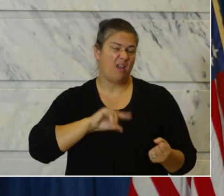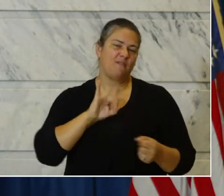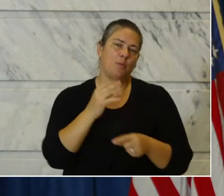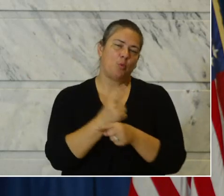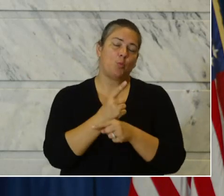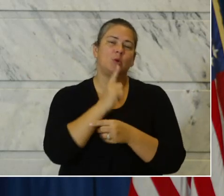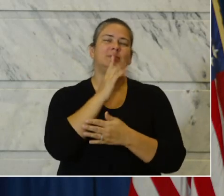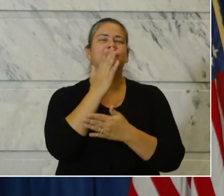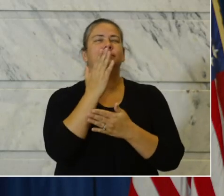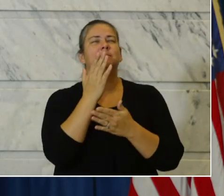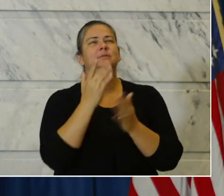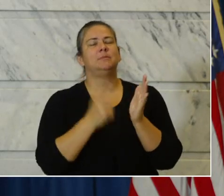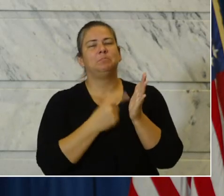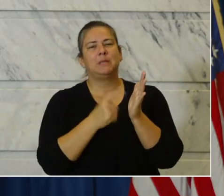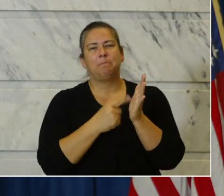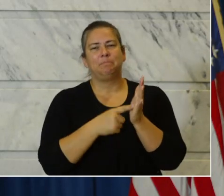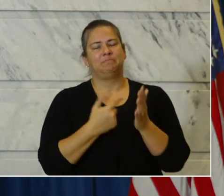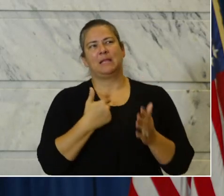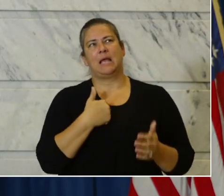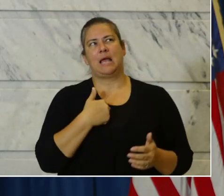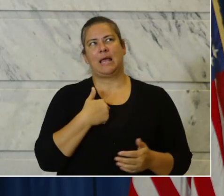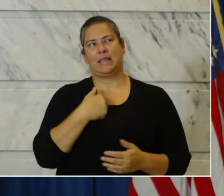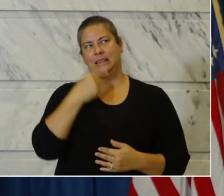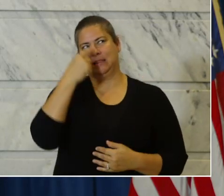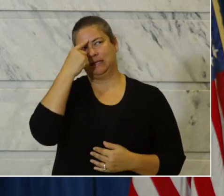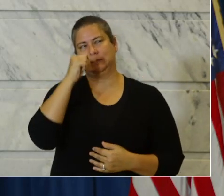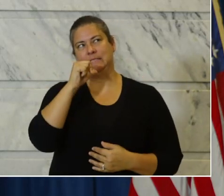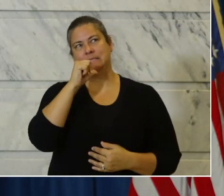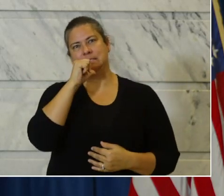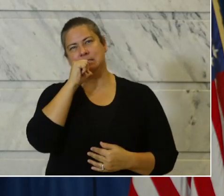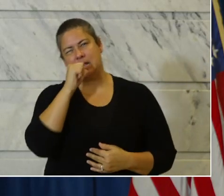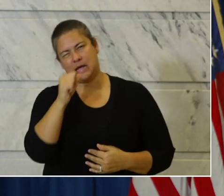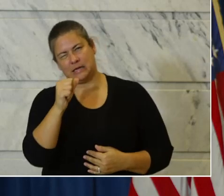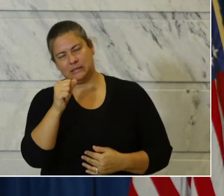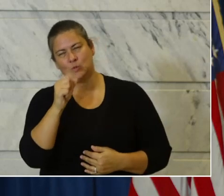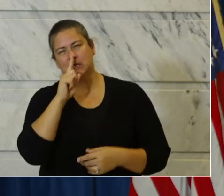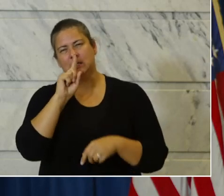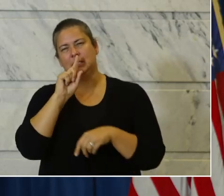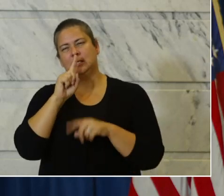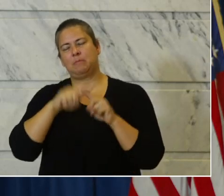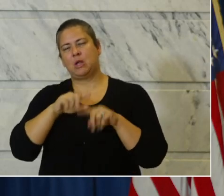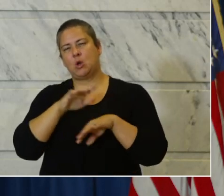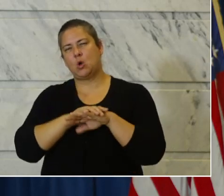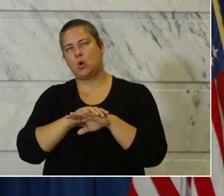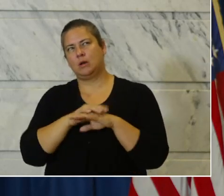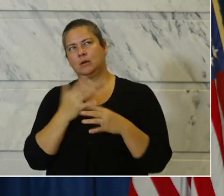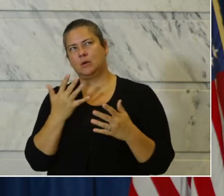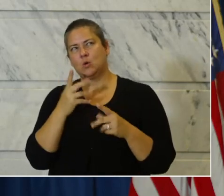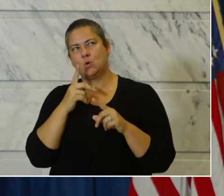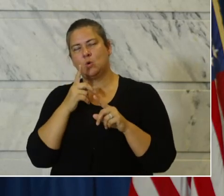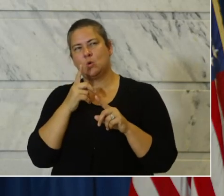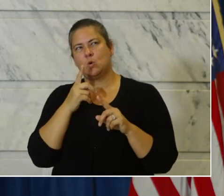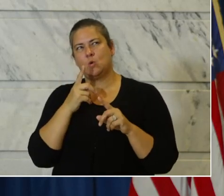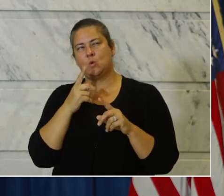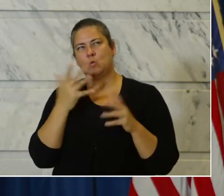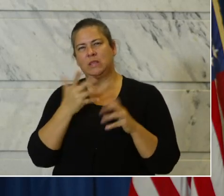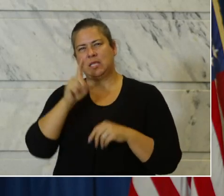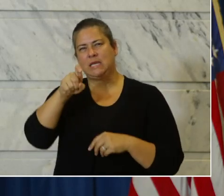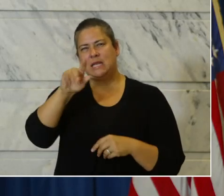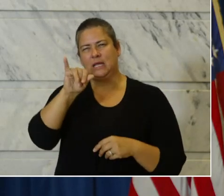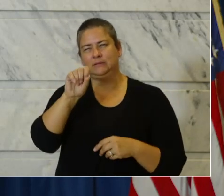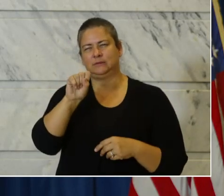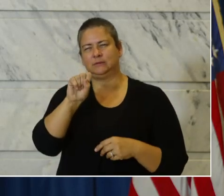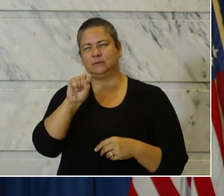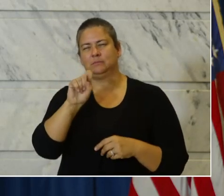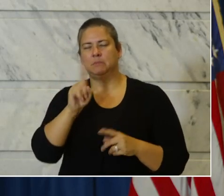some instances where I don't think that they would be, based on the particular mission of that individual unit. I